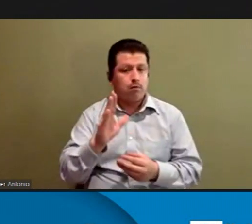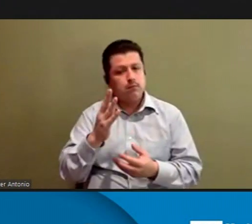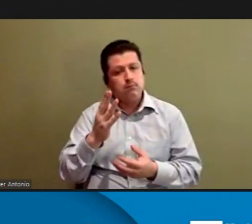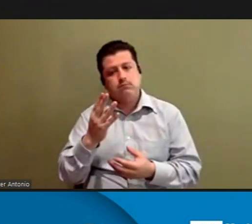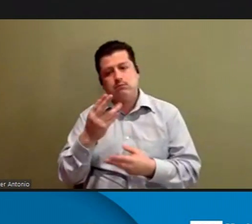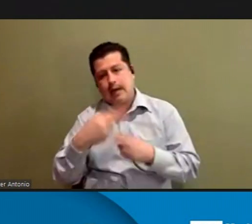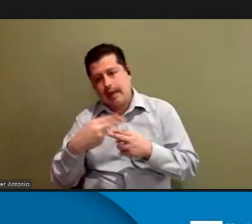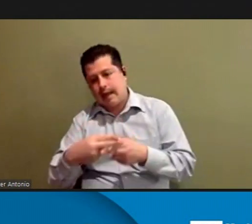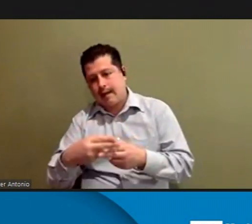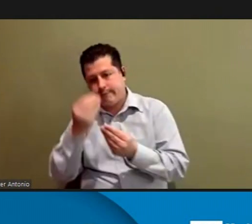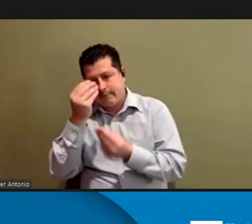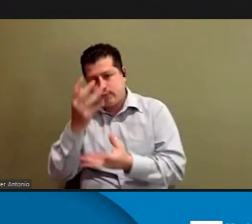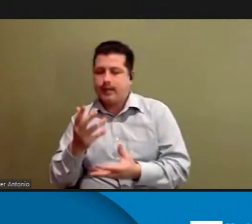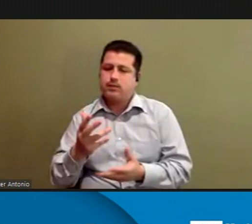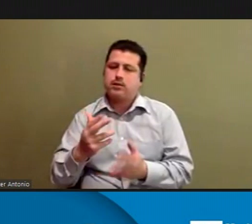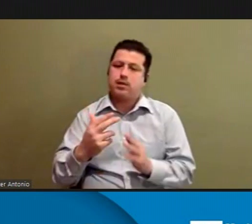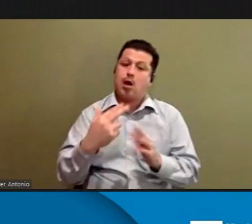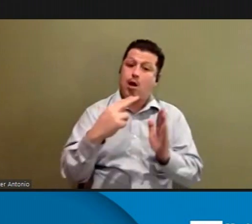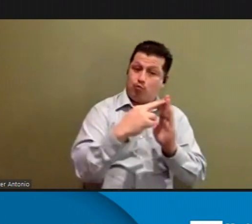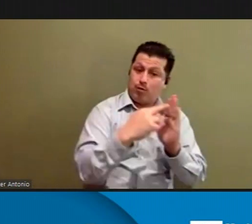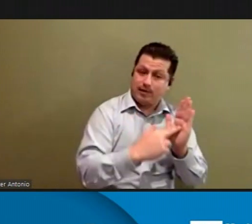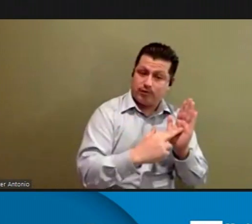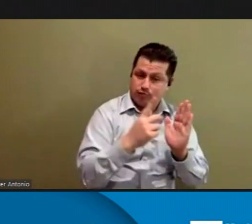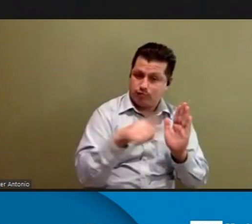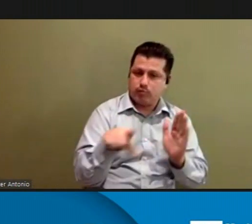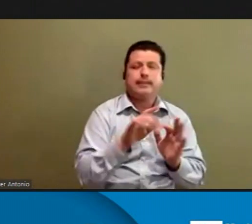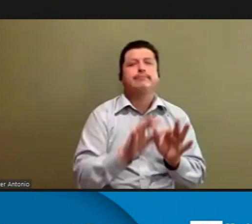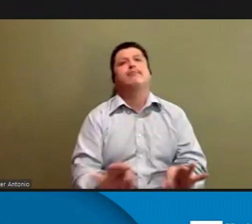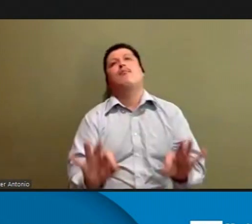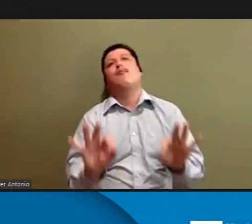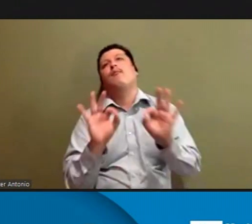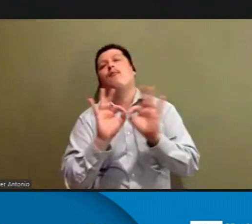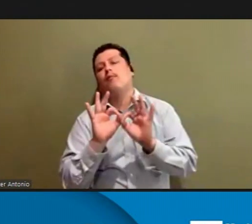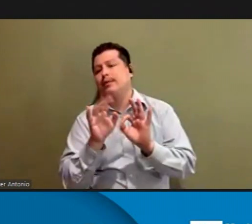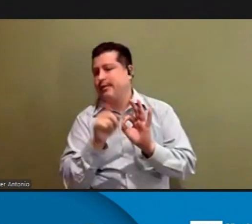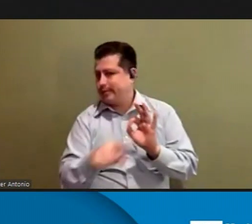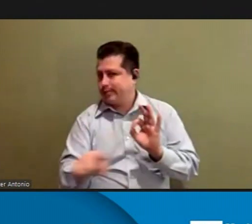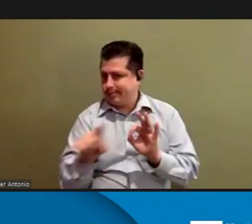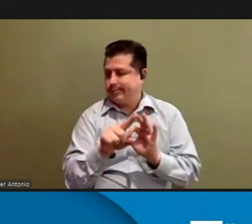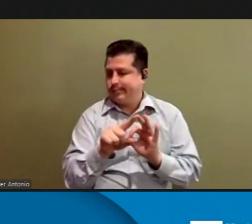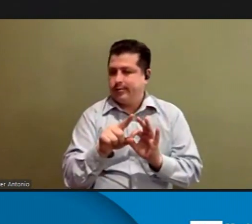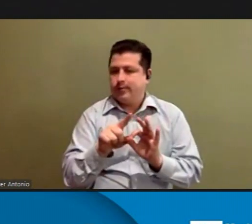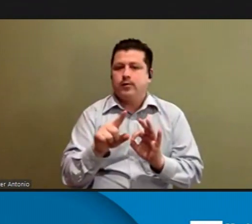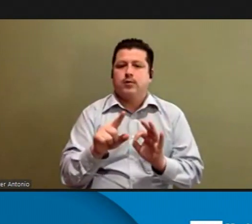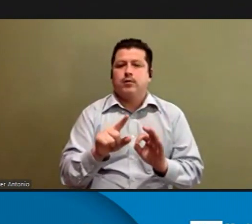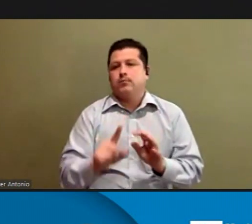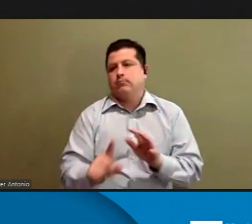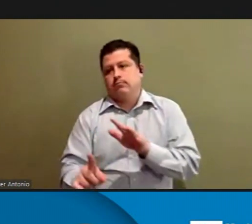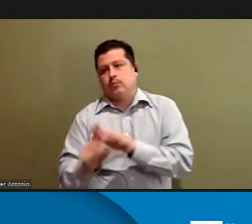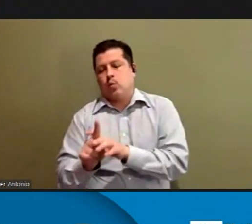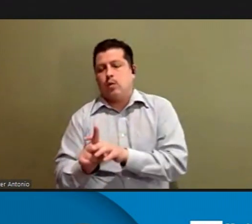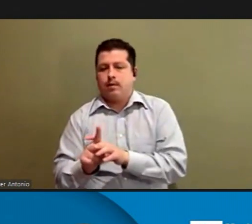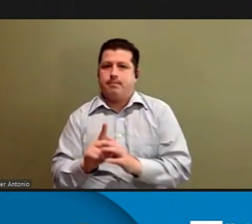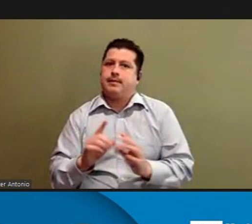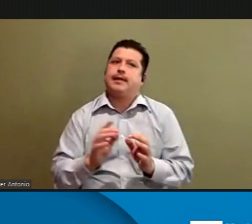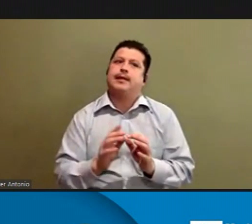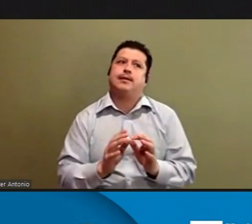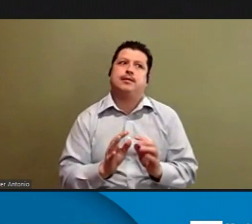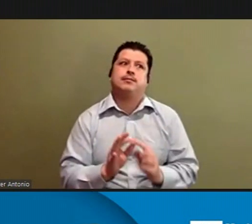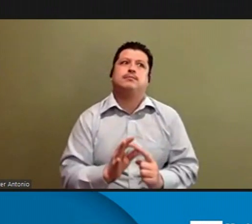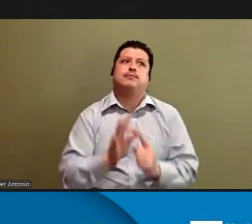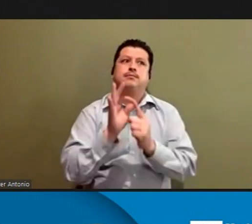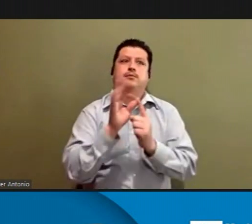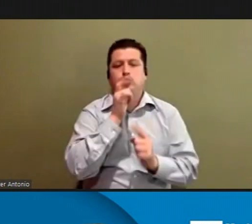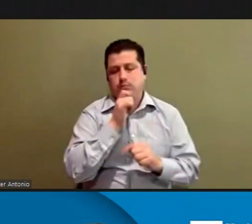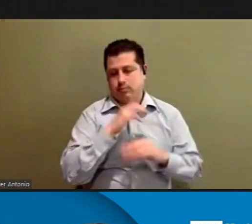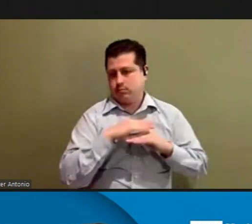so important for our Carson residents to come out, and 65 and over, which this vaccination site is